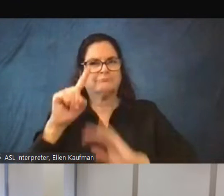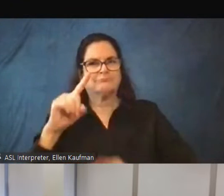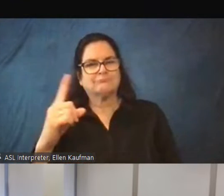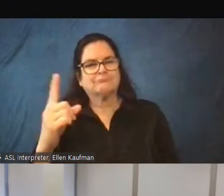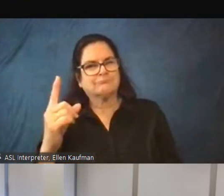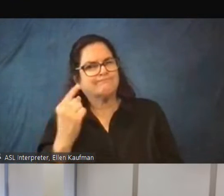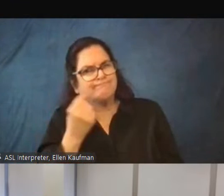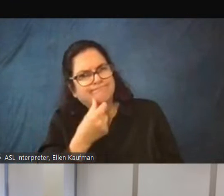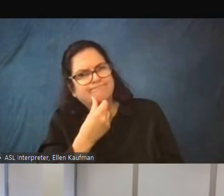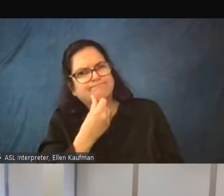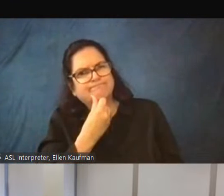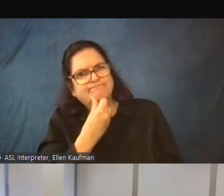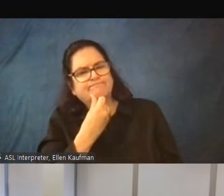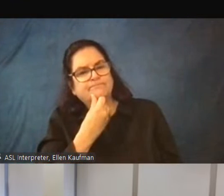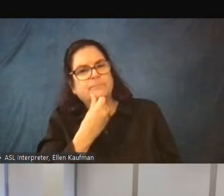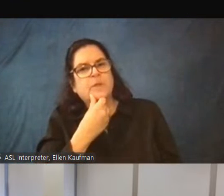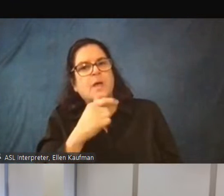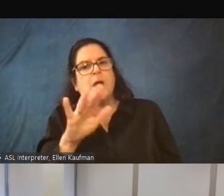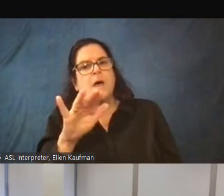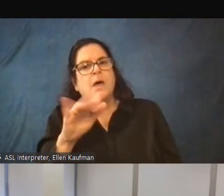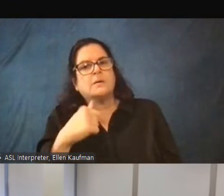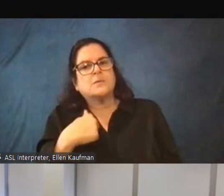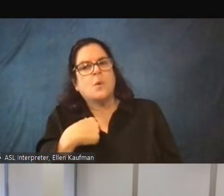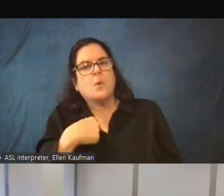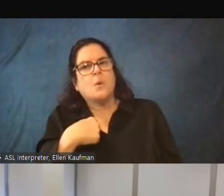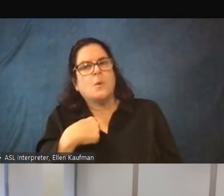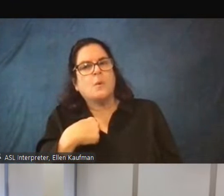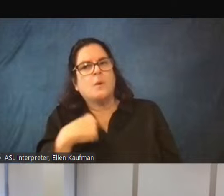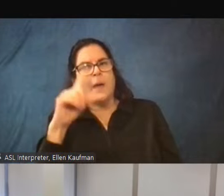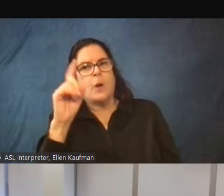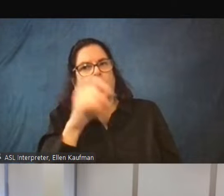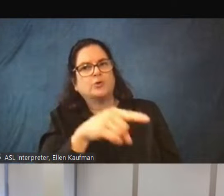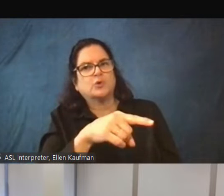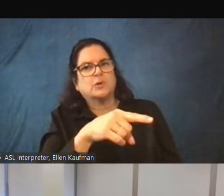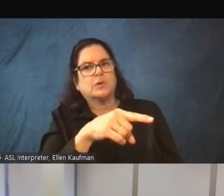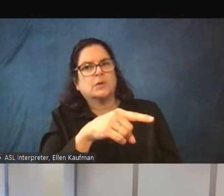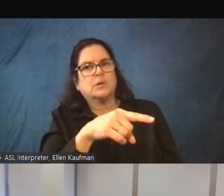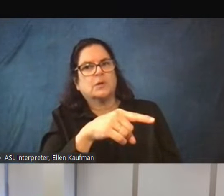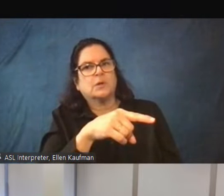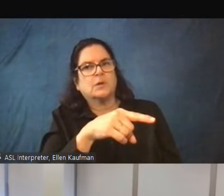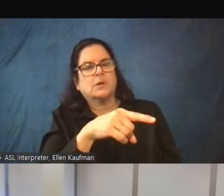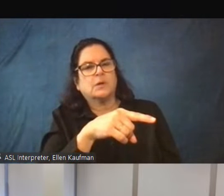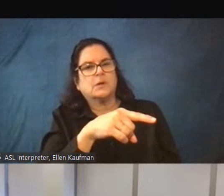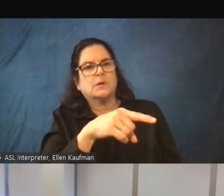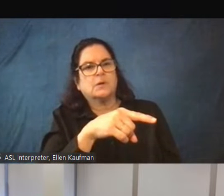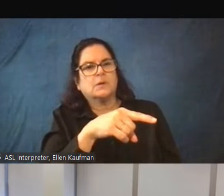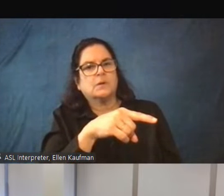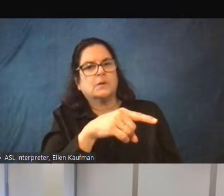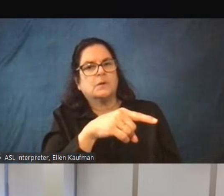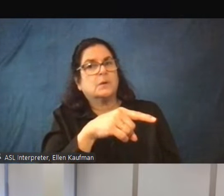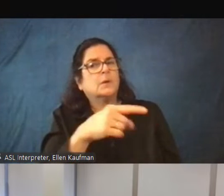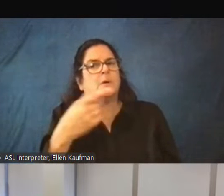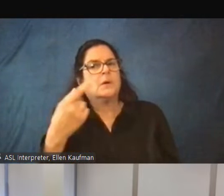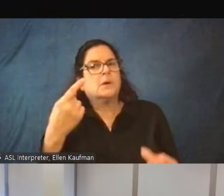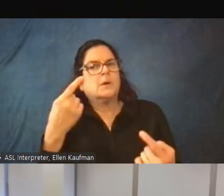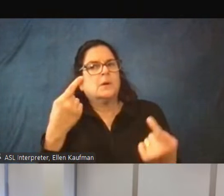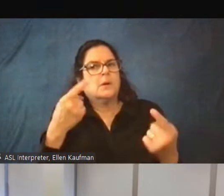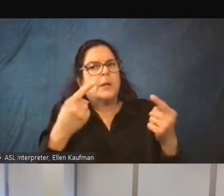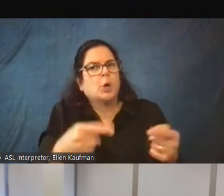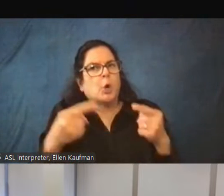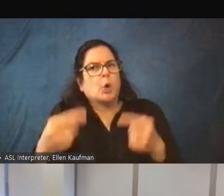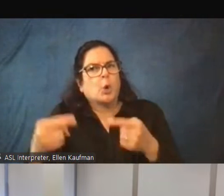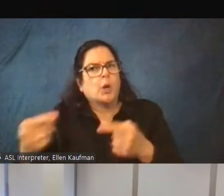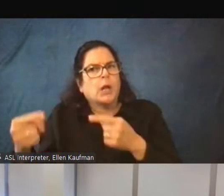so I guess my question was, what has been occurring that